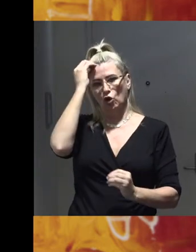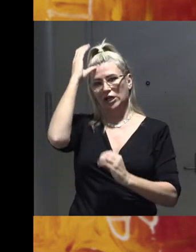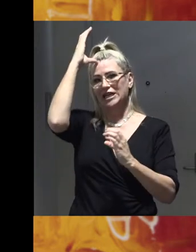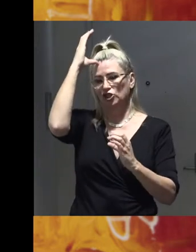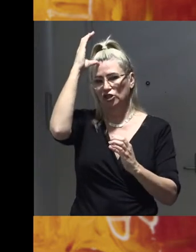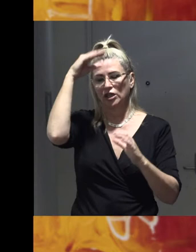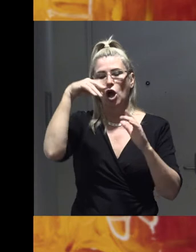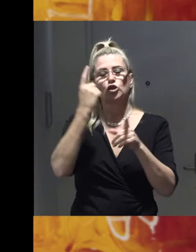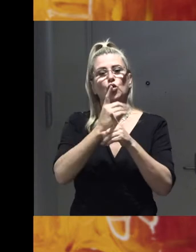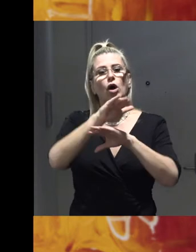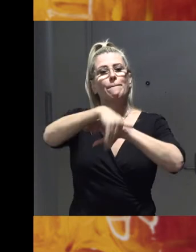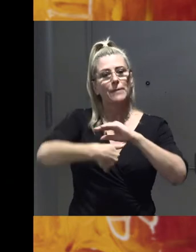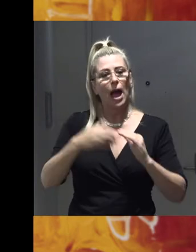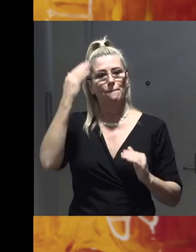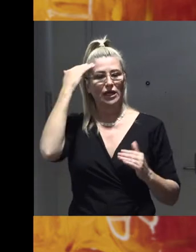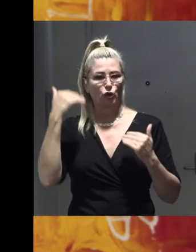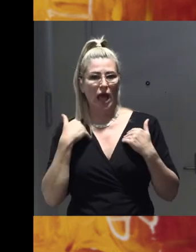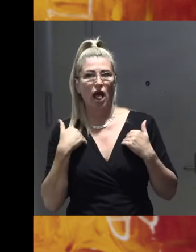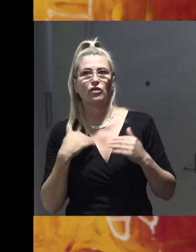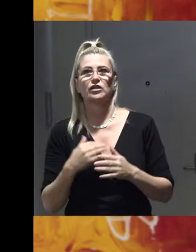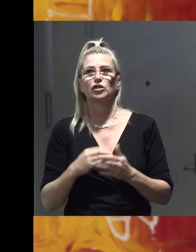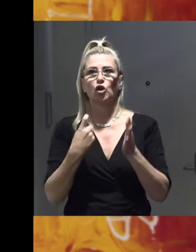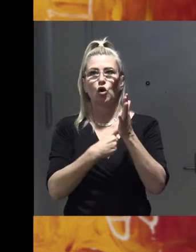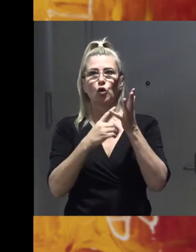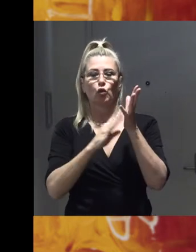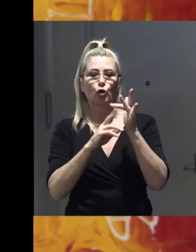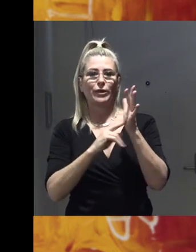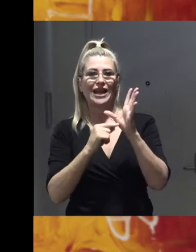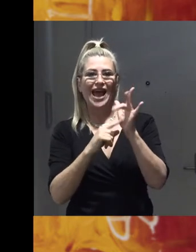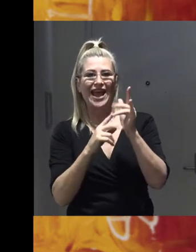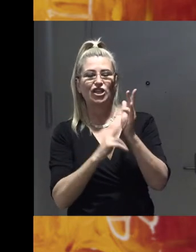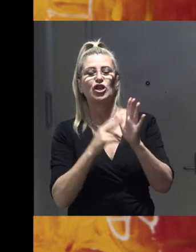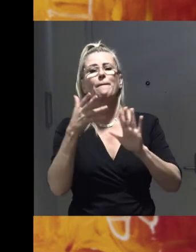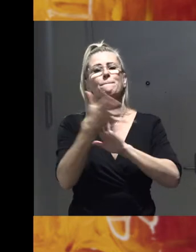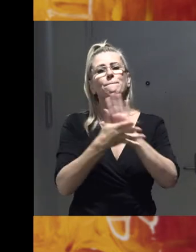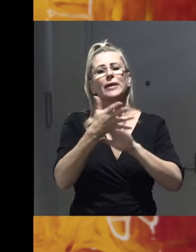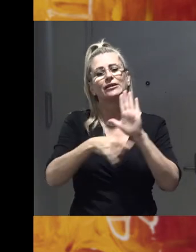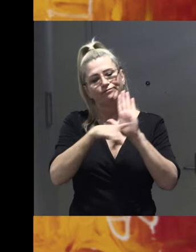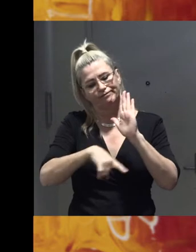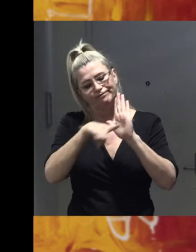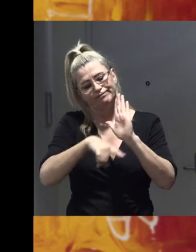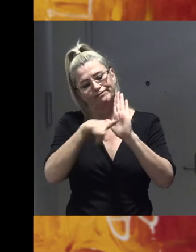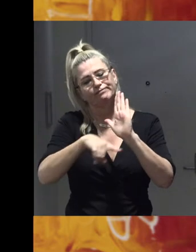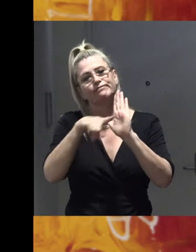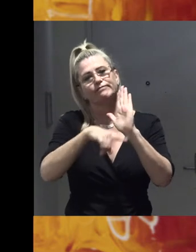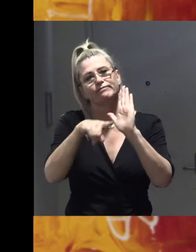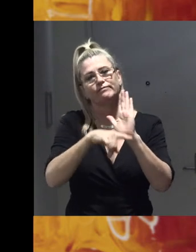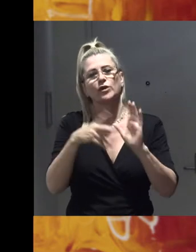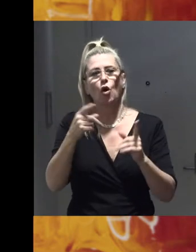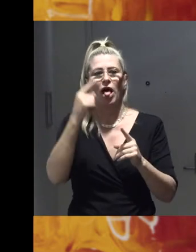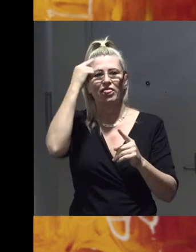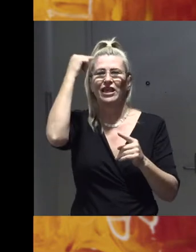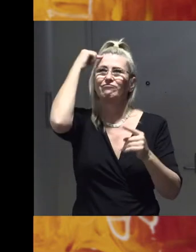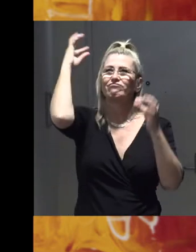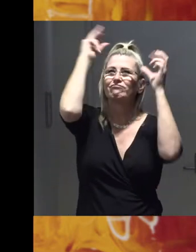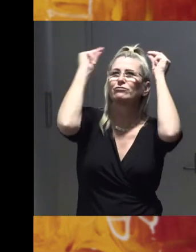relation to mental health. Rumination refers to the negative, repetitive thinking or overthinking in that self-critical